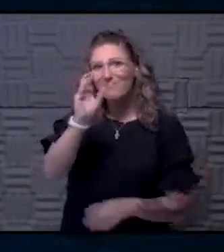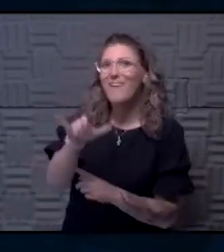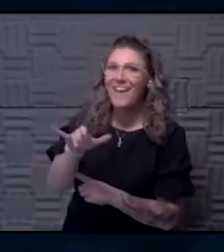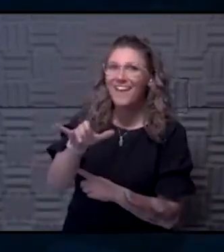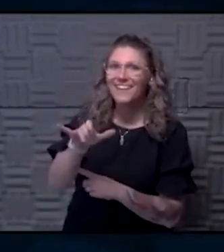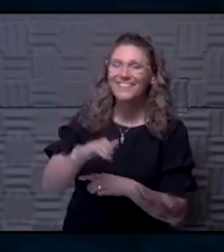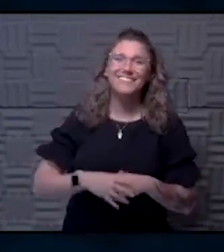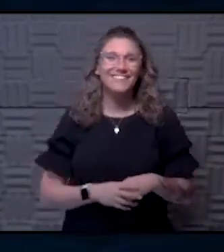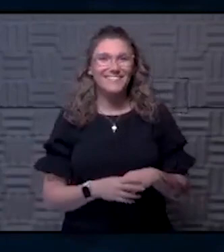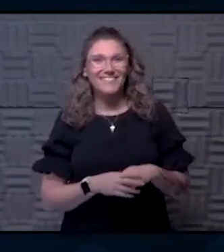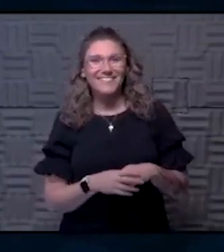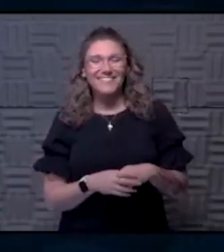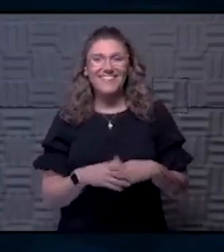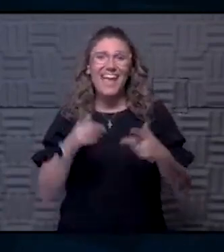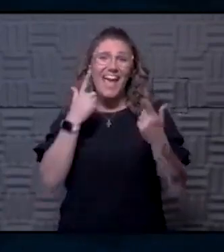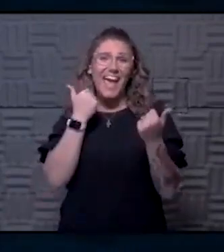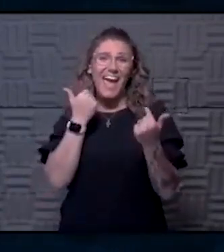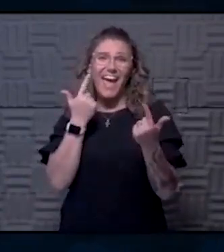May.